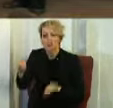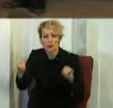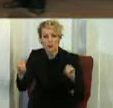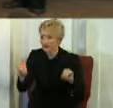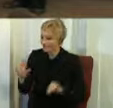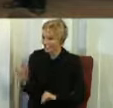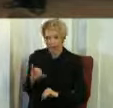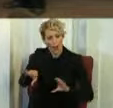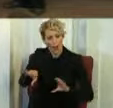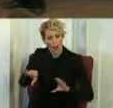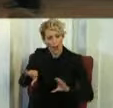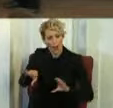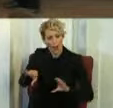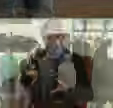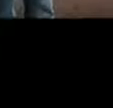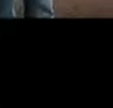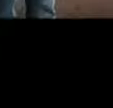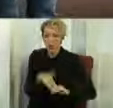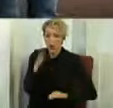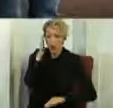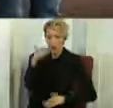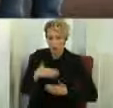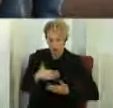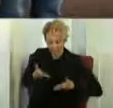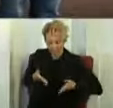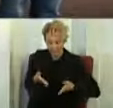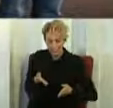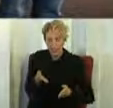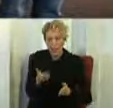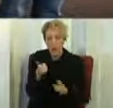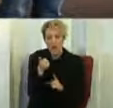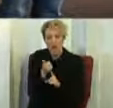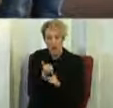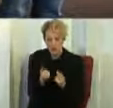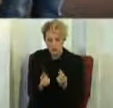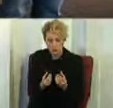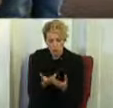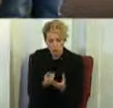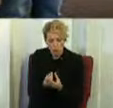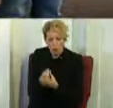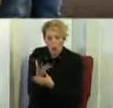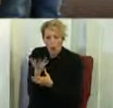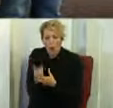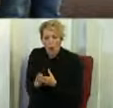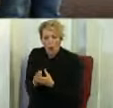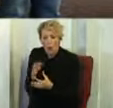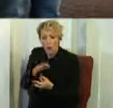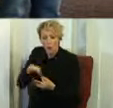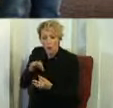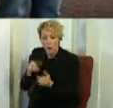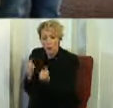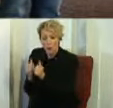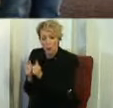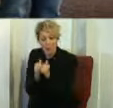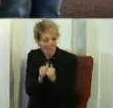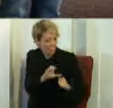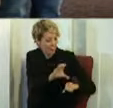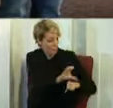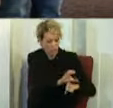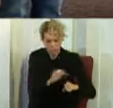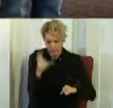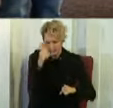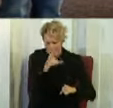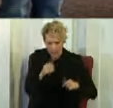wedding. Will you allow yourself to grow spiritually with us, seeking out opportunities for growth through worship,